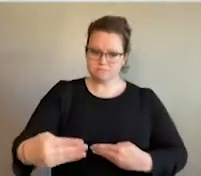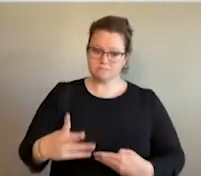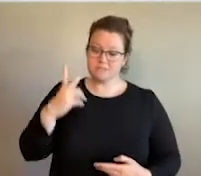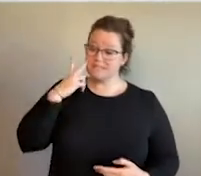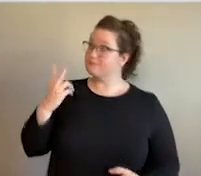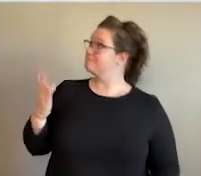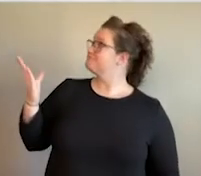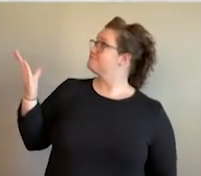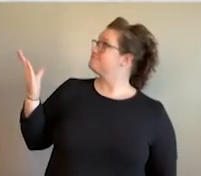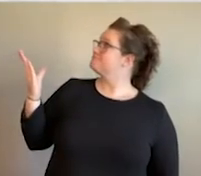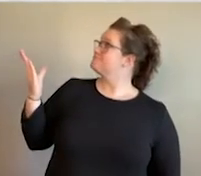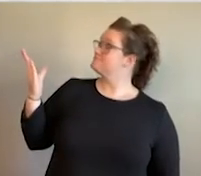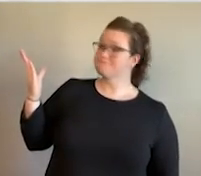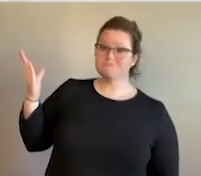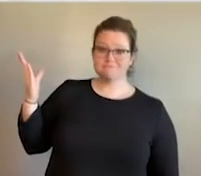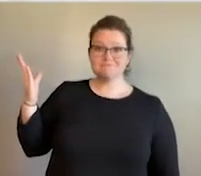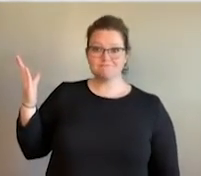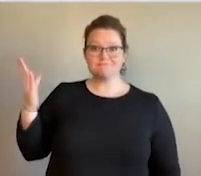can see here.